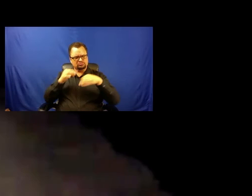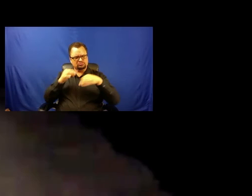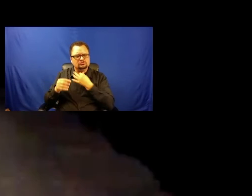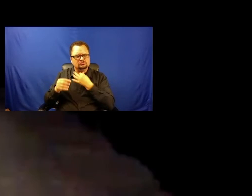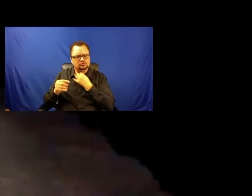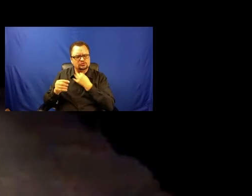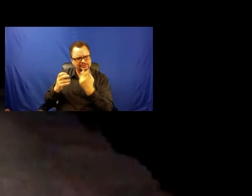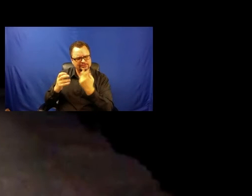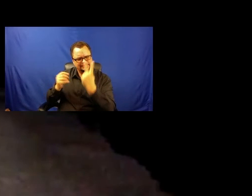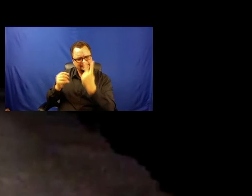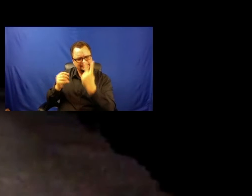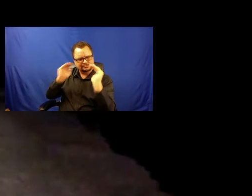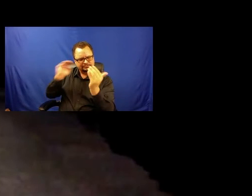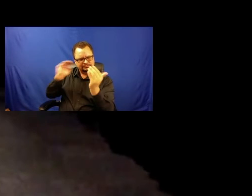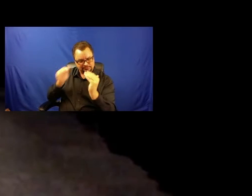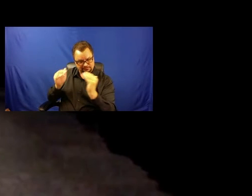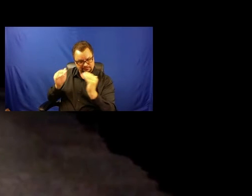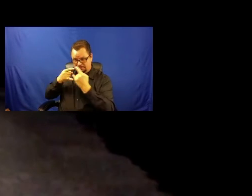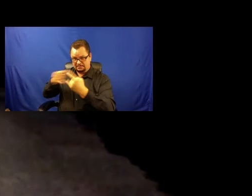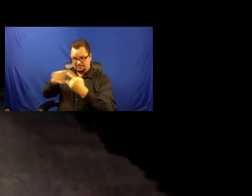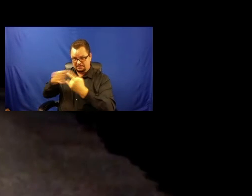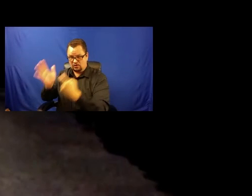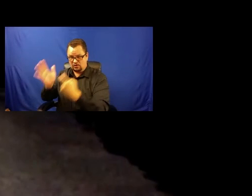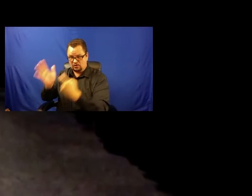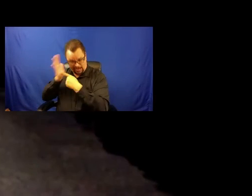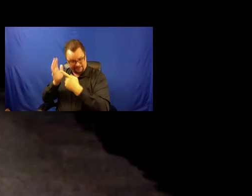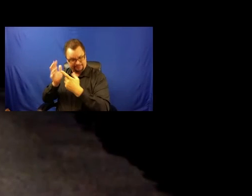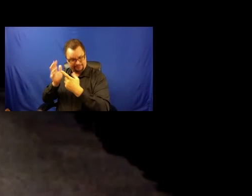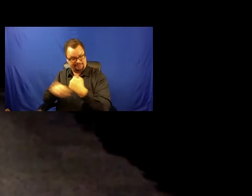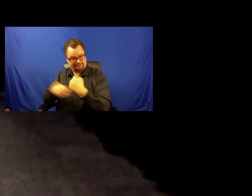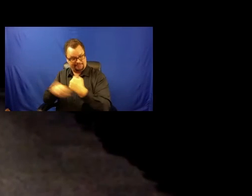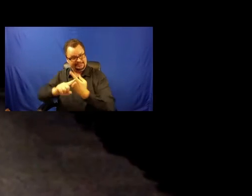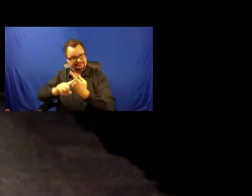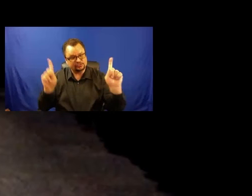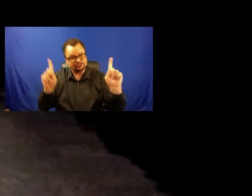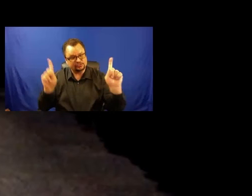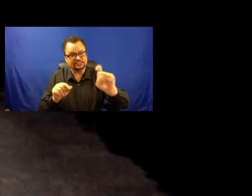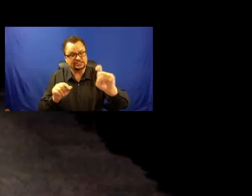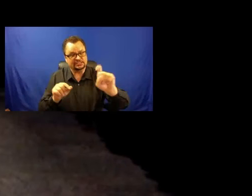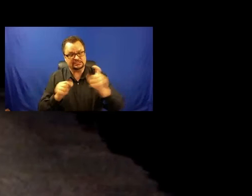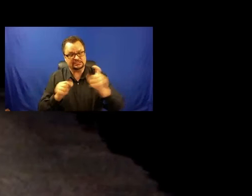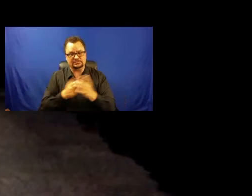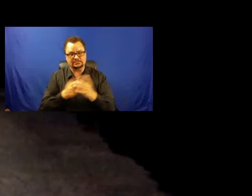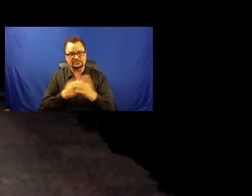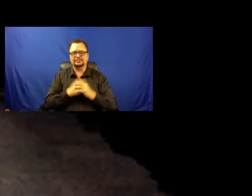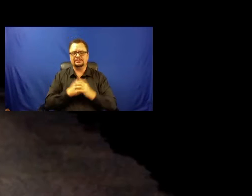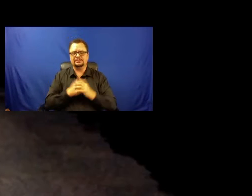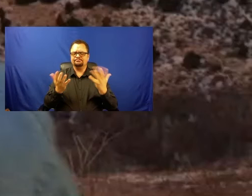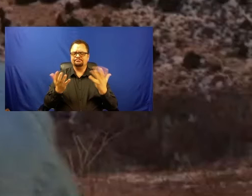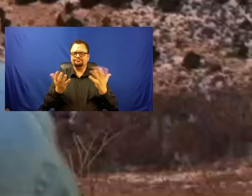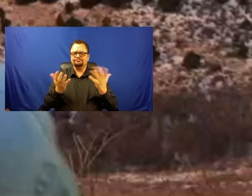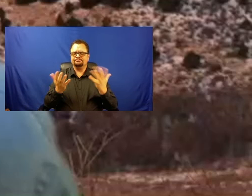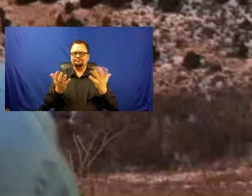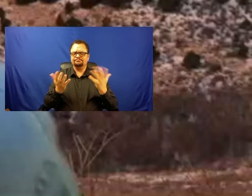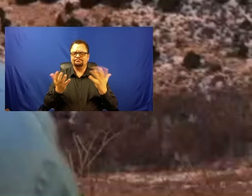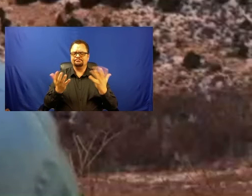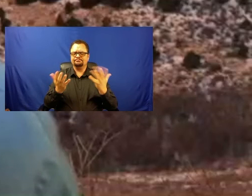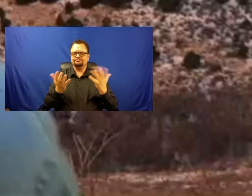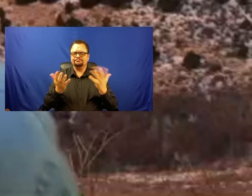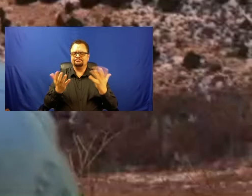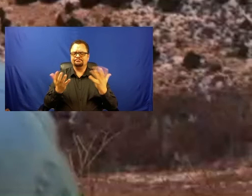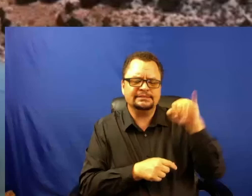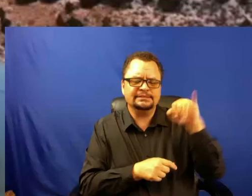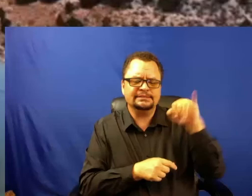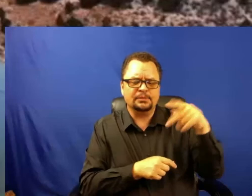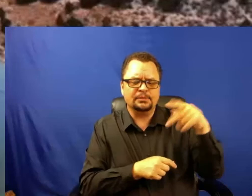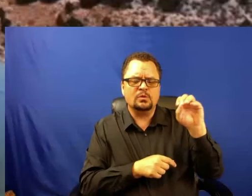Yeah, if I may, we do have the zip code level data on cases published publicly. Their population